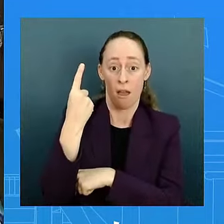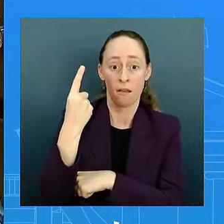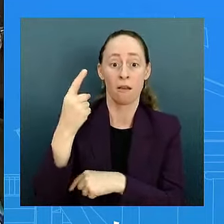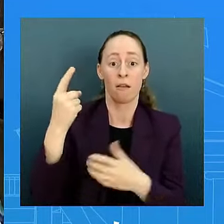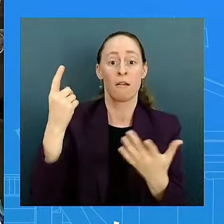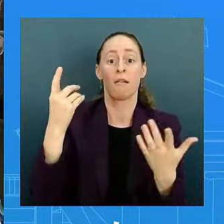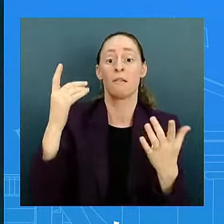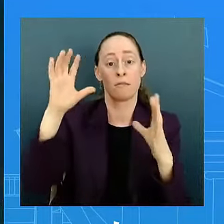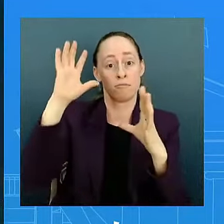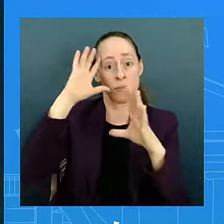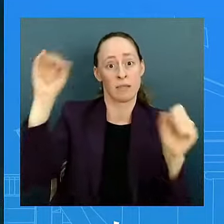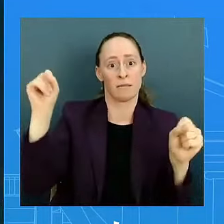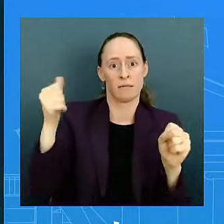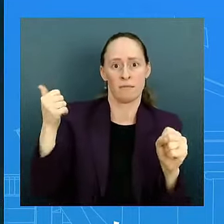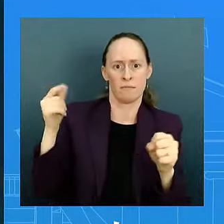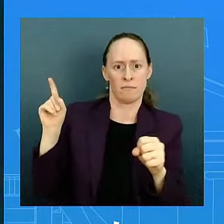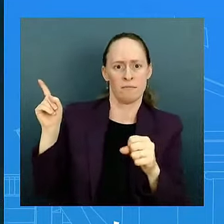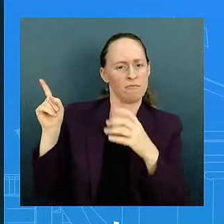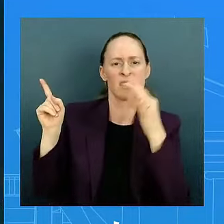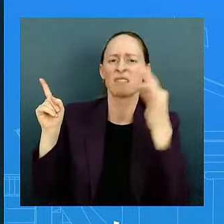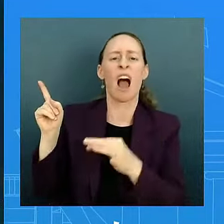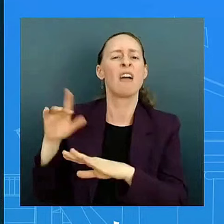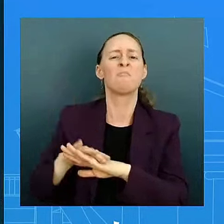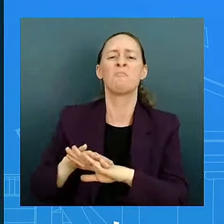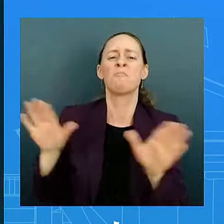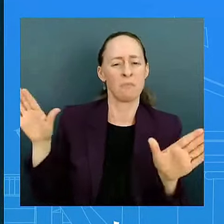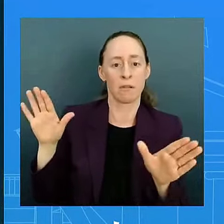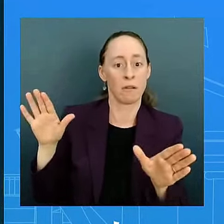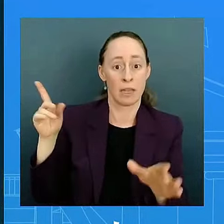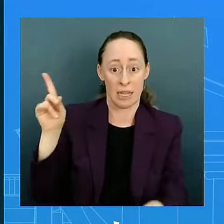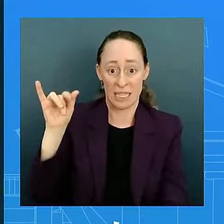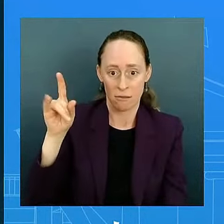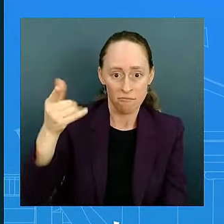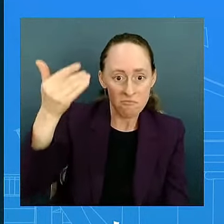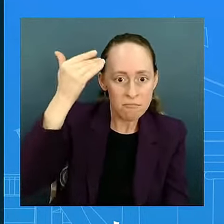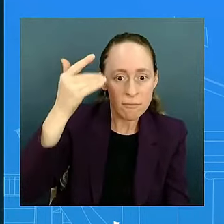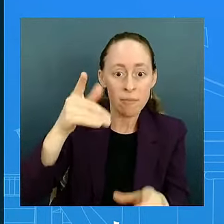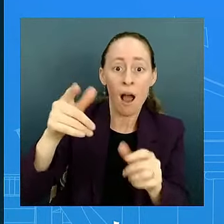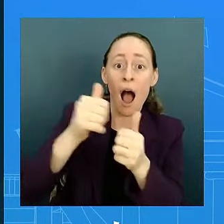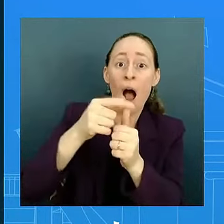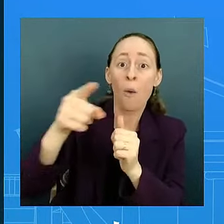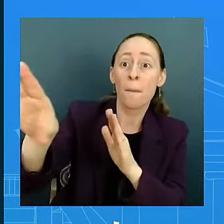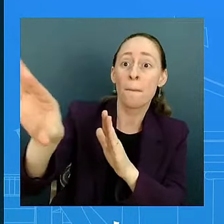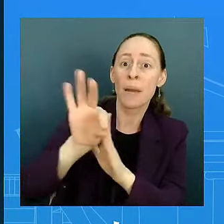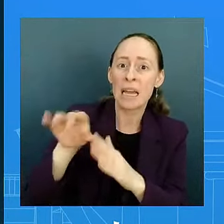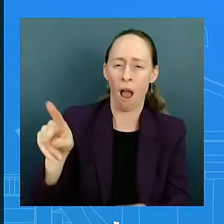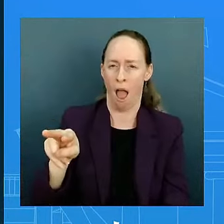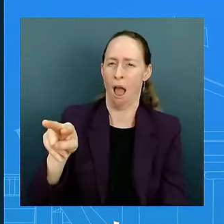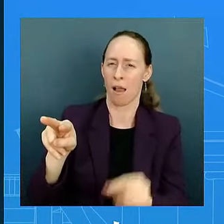all? Look, what I will say is this.